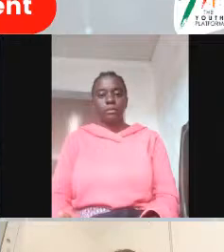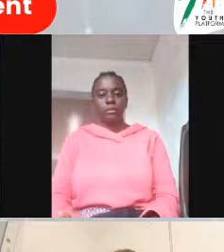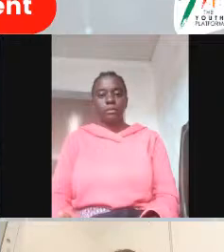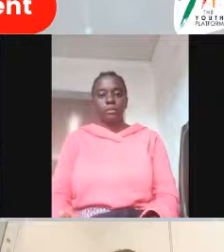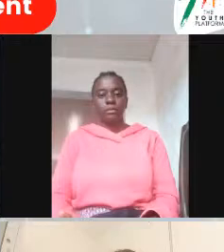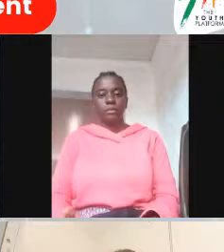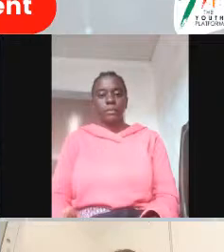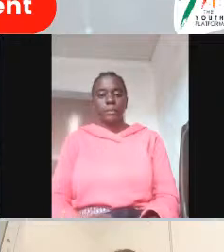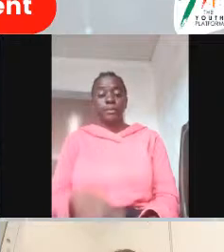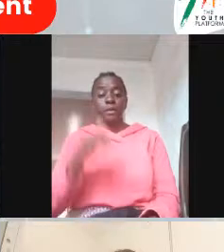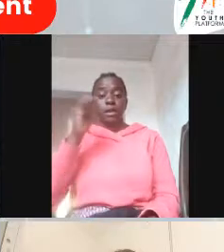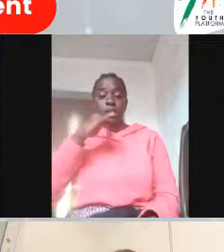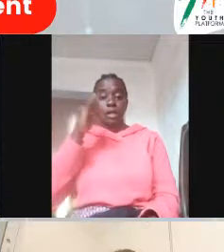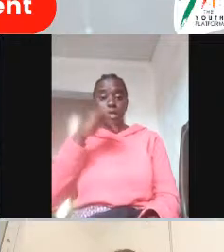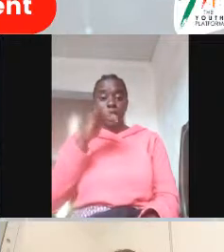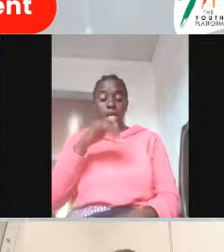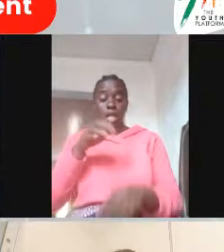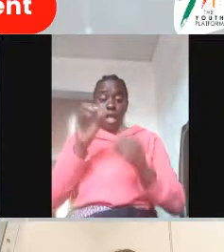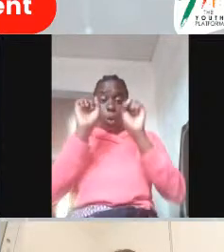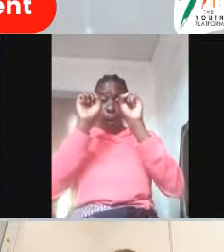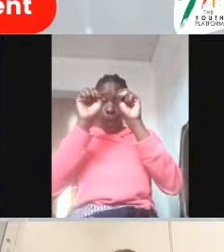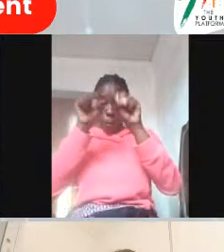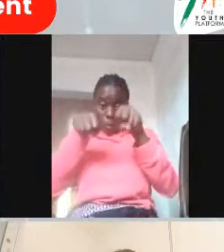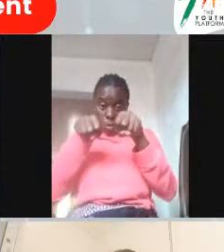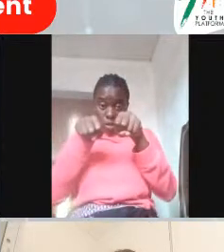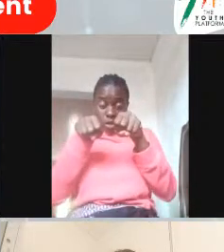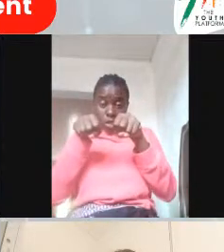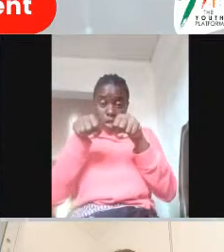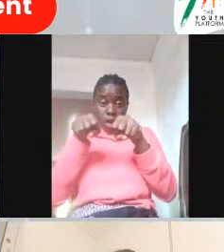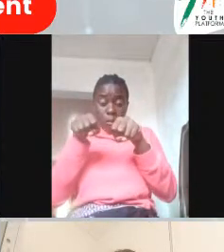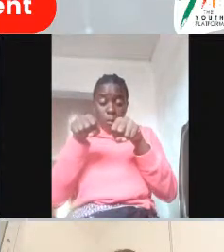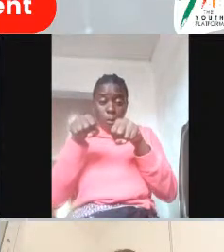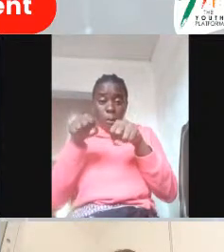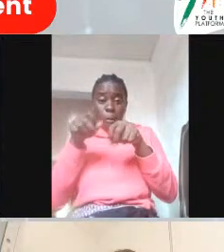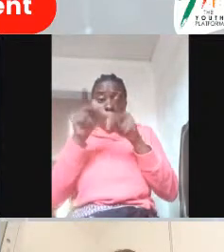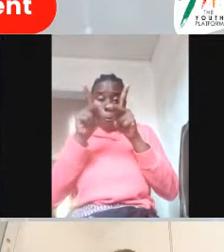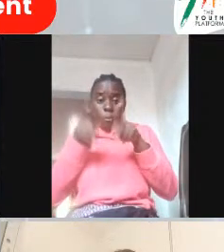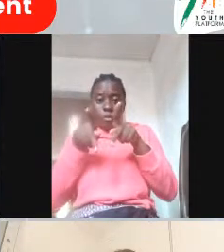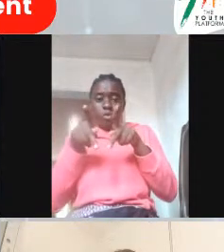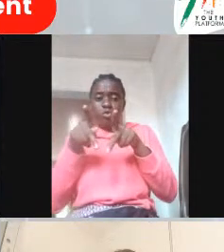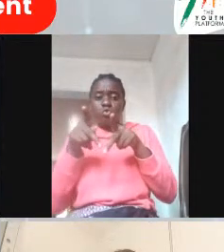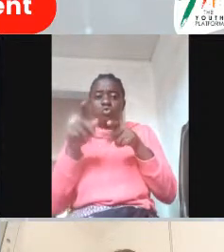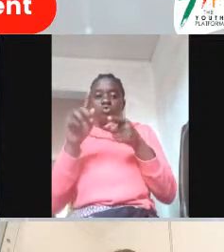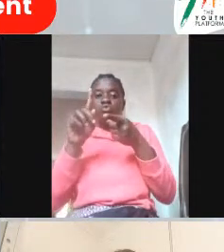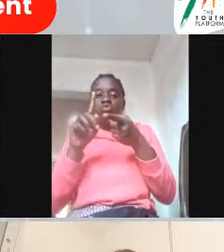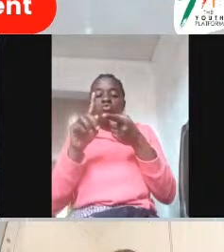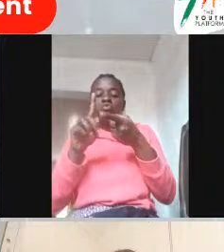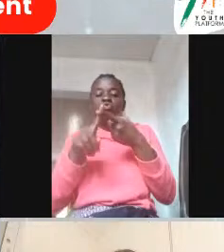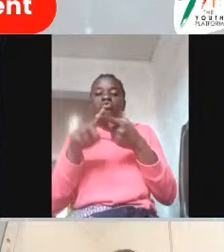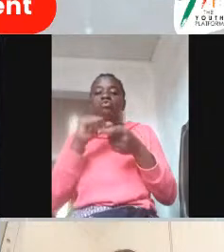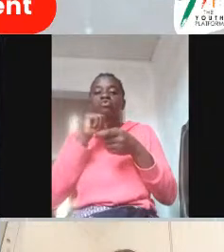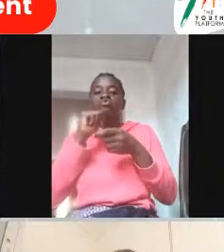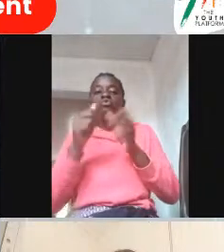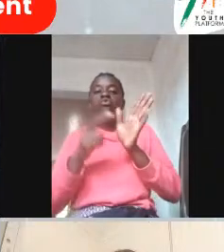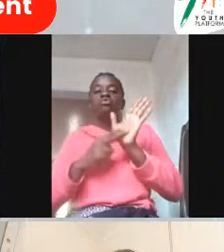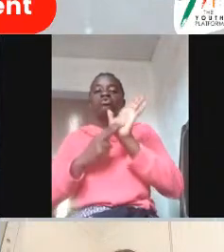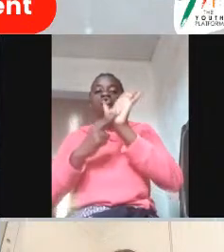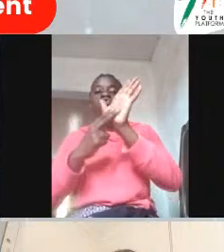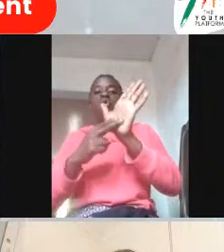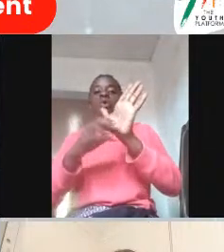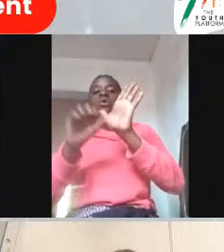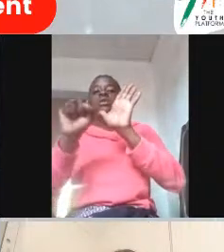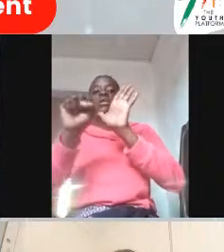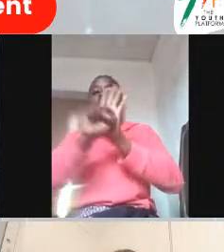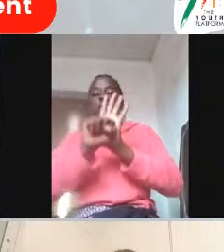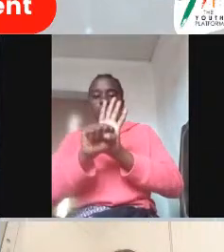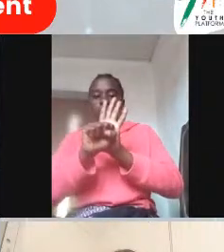not present with the signs and symptoms. Like for syphilis, we talked about the first stage. A chunk can come in, it